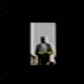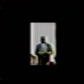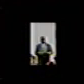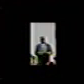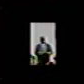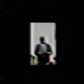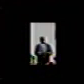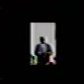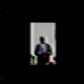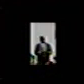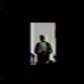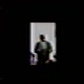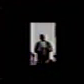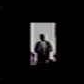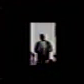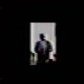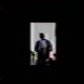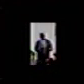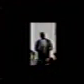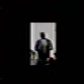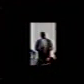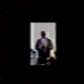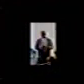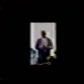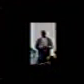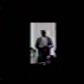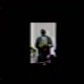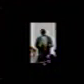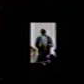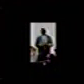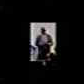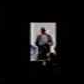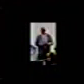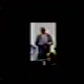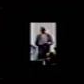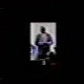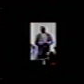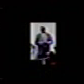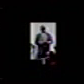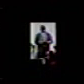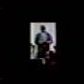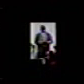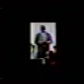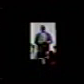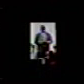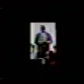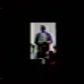that God created for you to do in your life in Jesus' name.